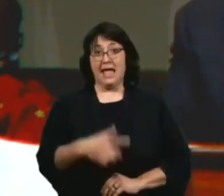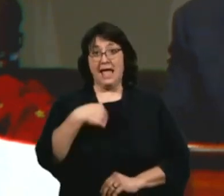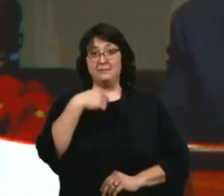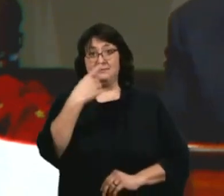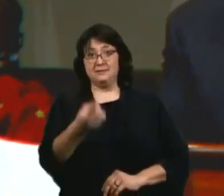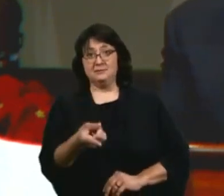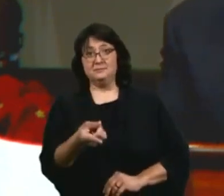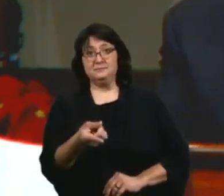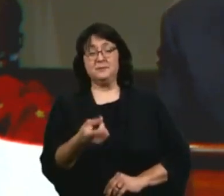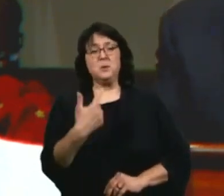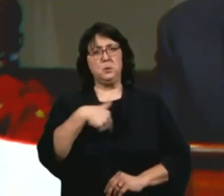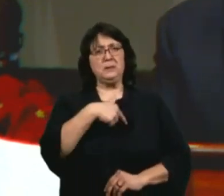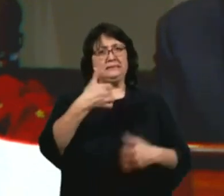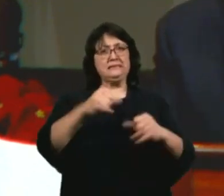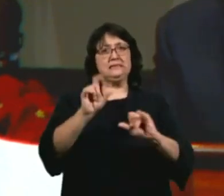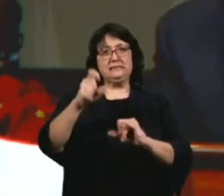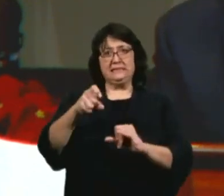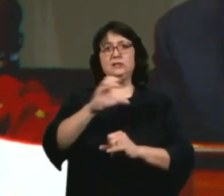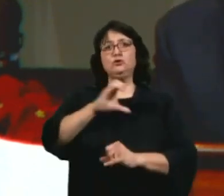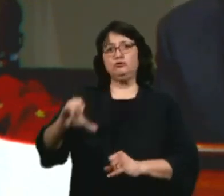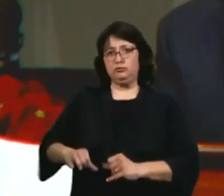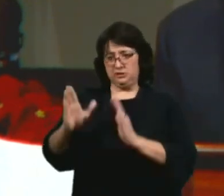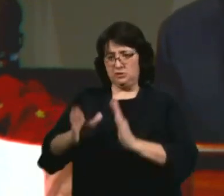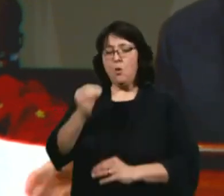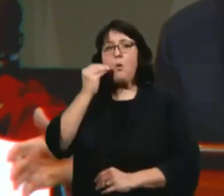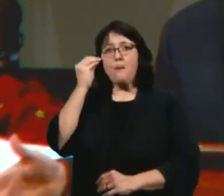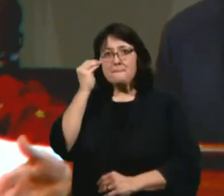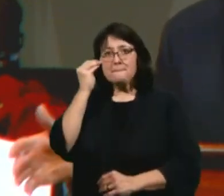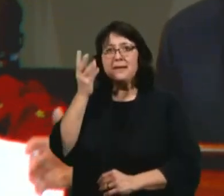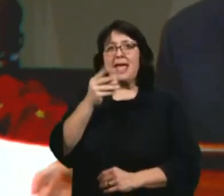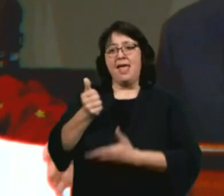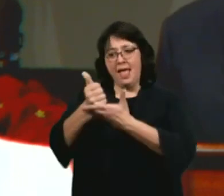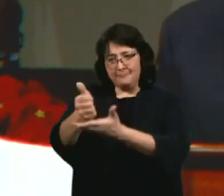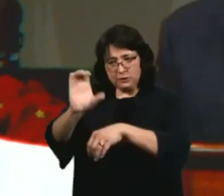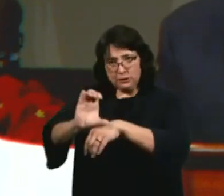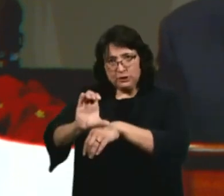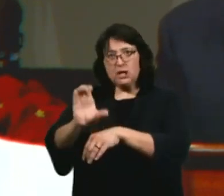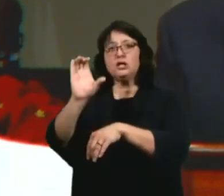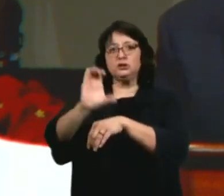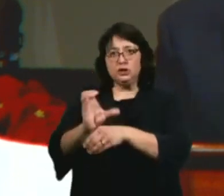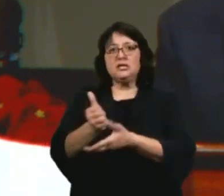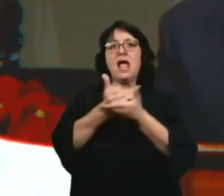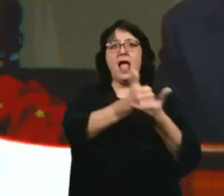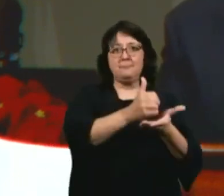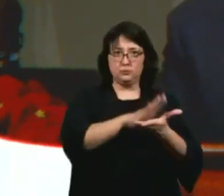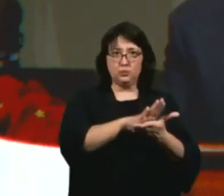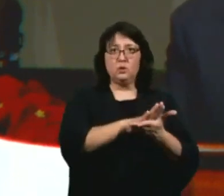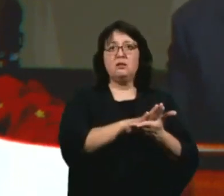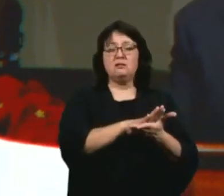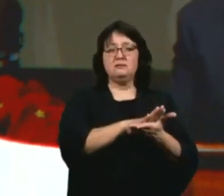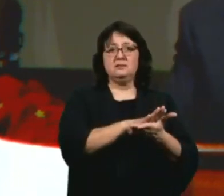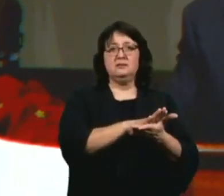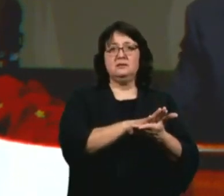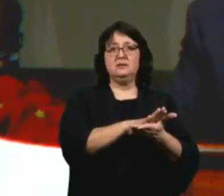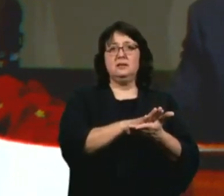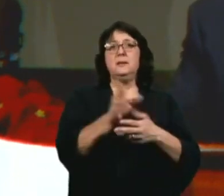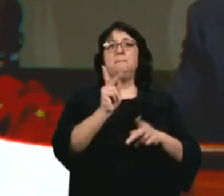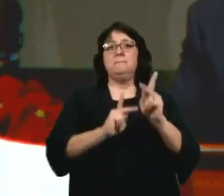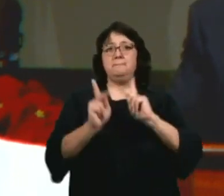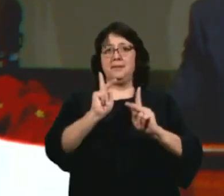still need Christian homes and helping the church and the church helping the school that people